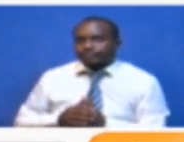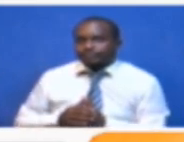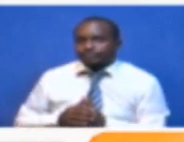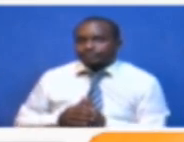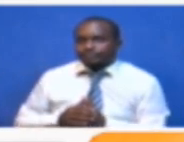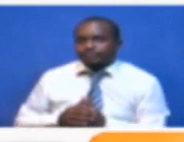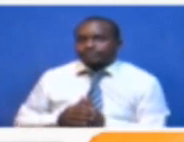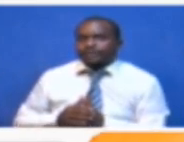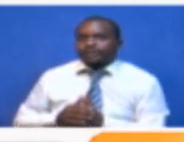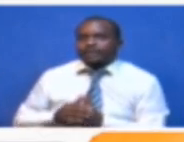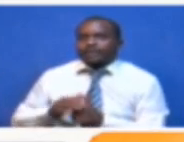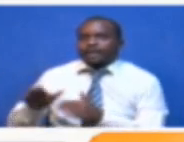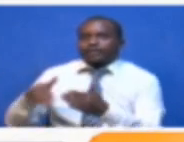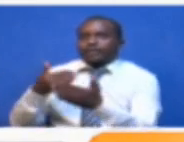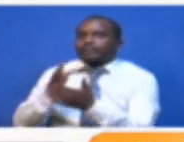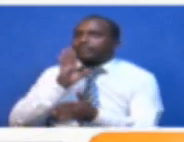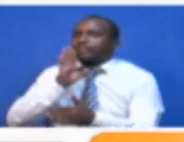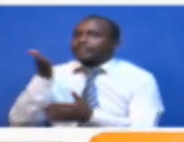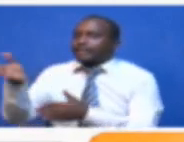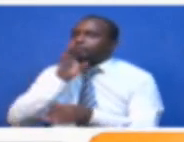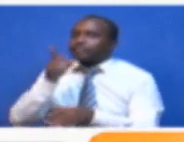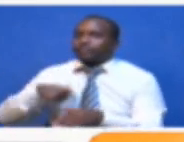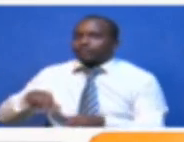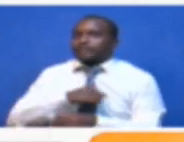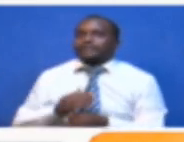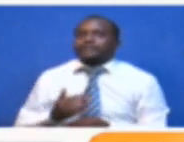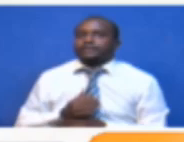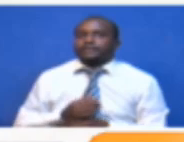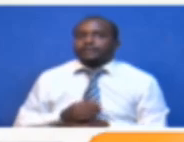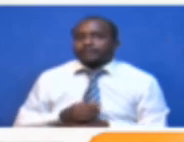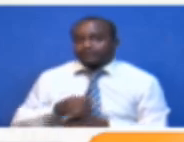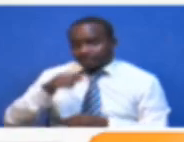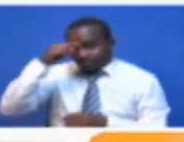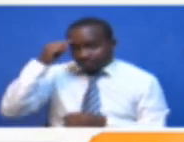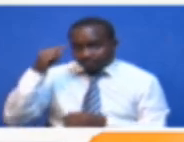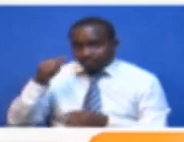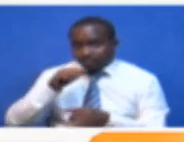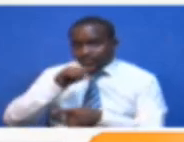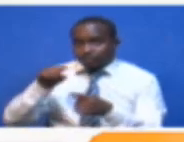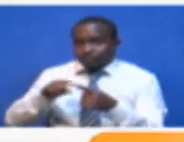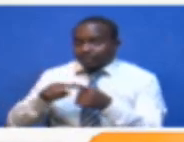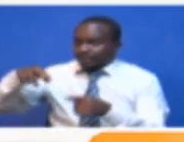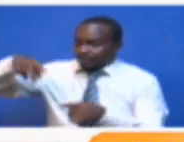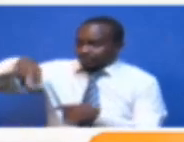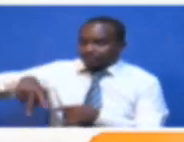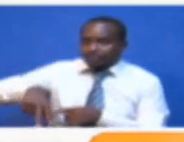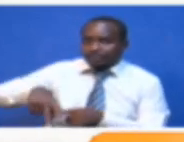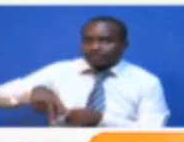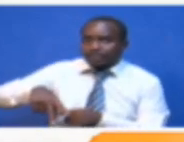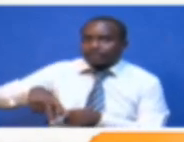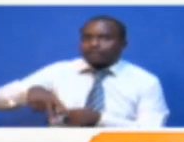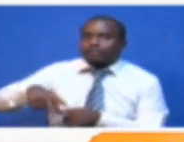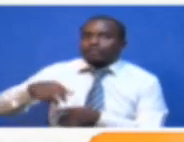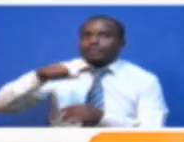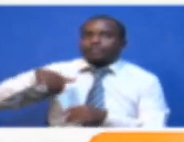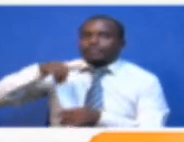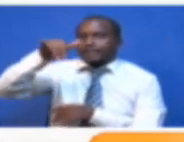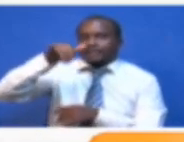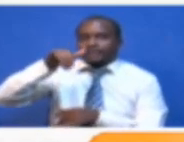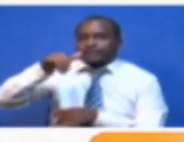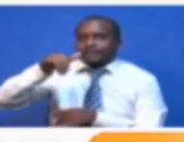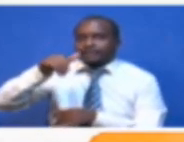And get there before we get there. We get there. Because when the Muzee is descending from his plane, he must greet the people. You know, it was a symbol of